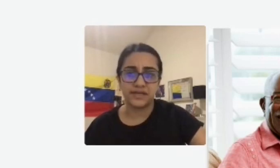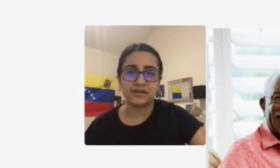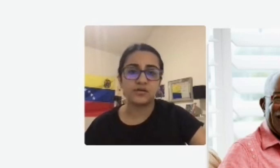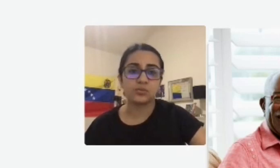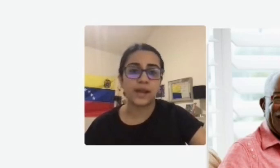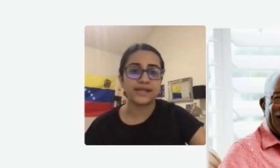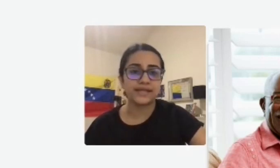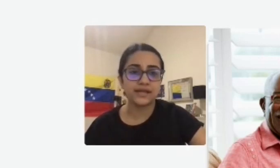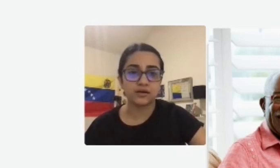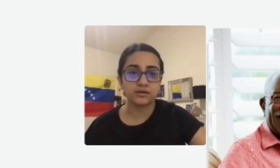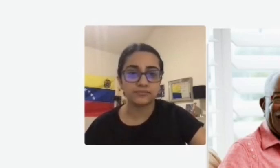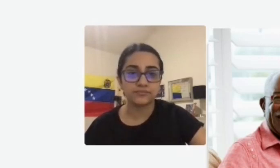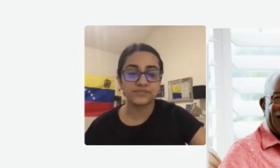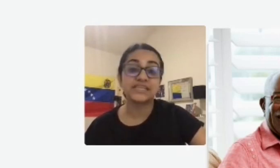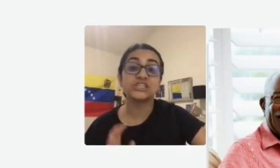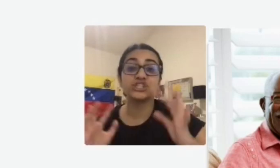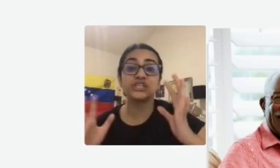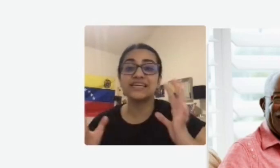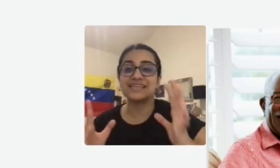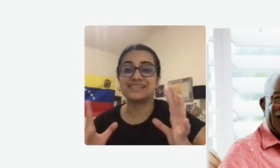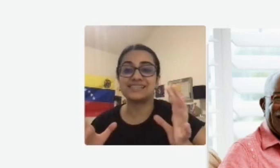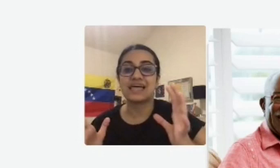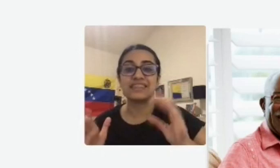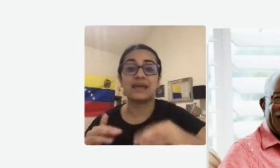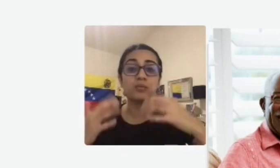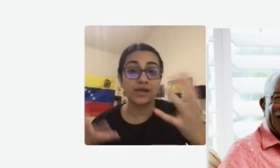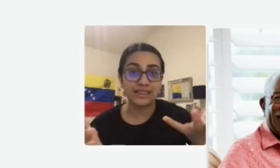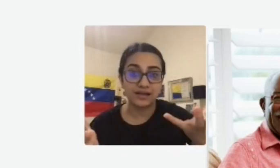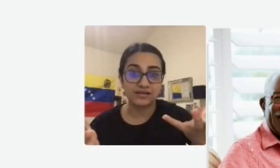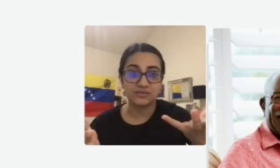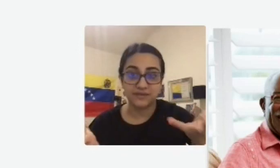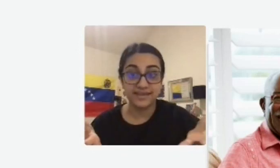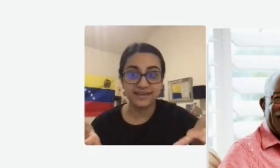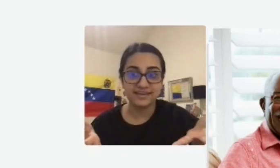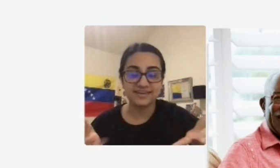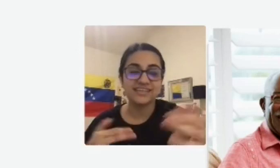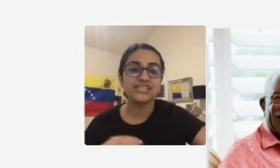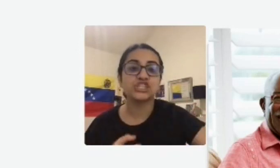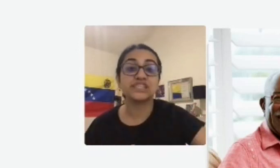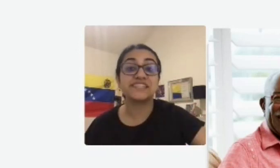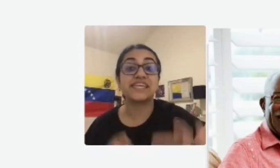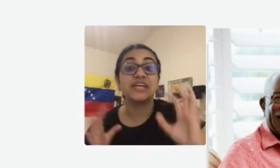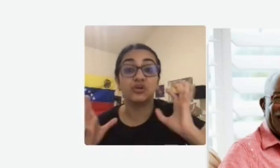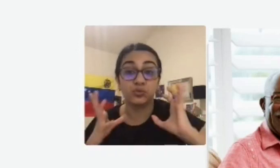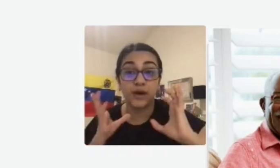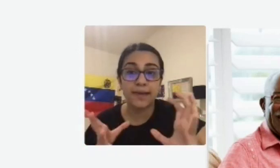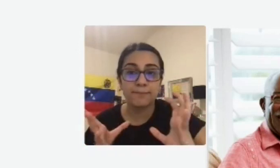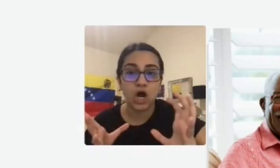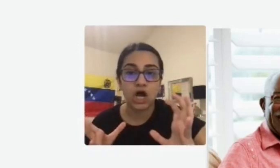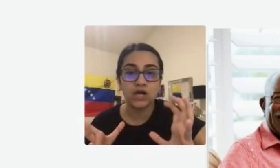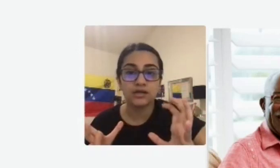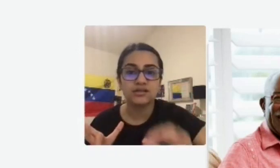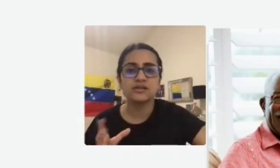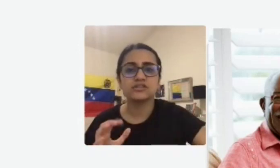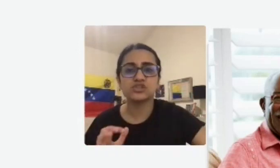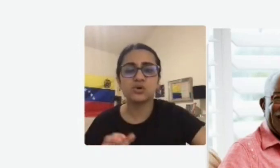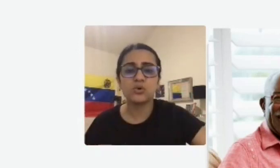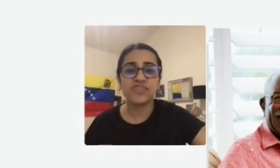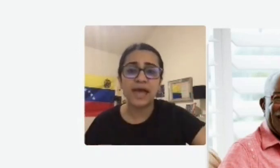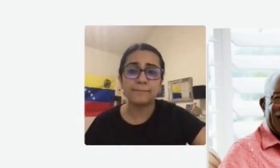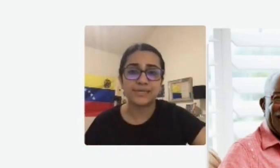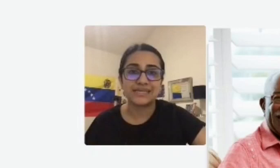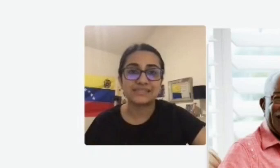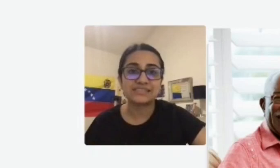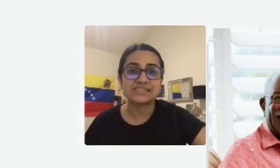this woman right here? She is the abuela, right? She is the grandma.